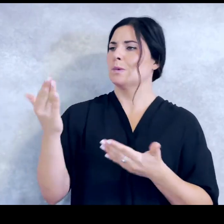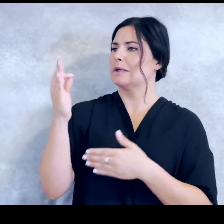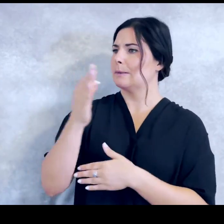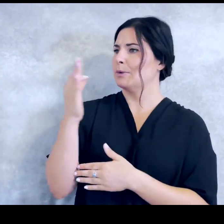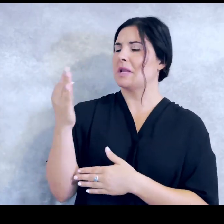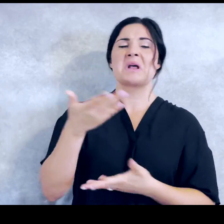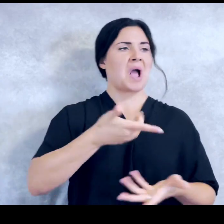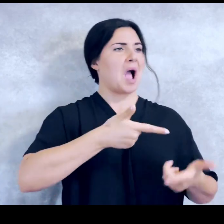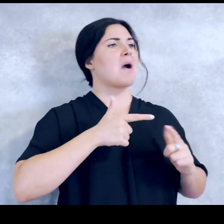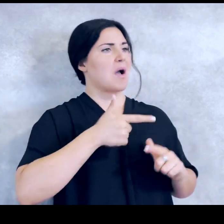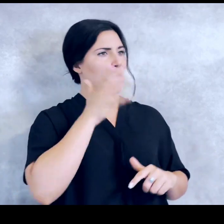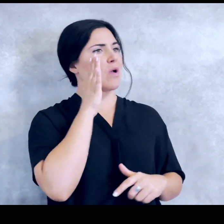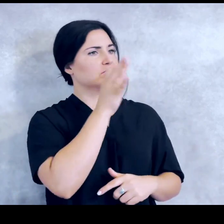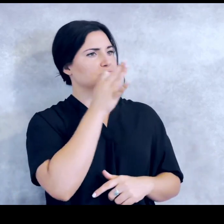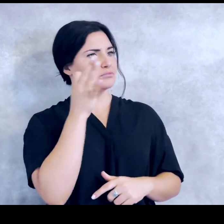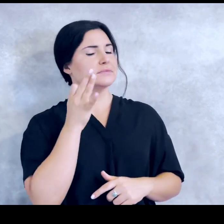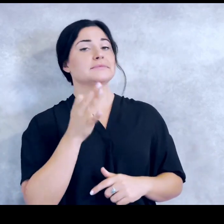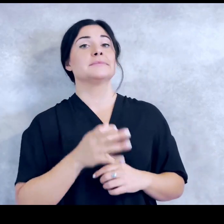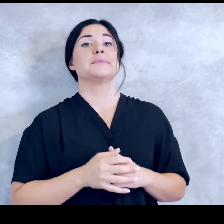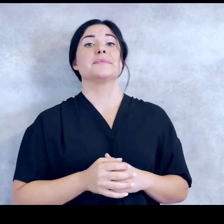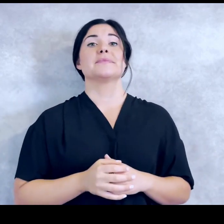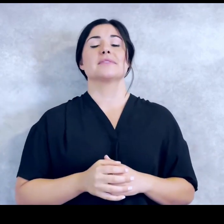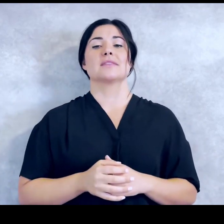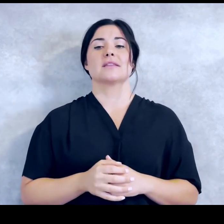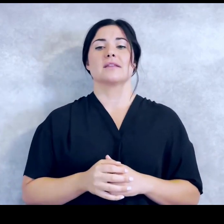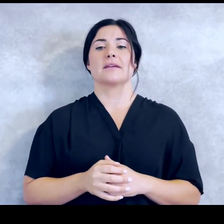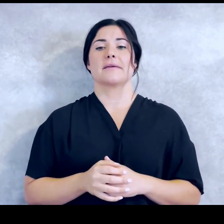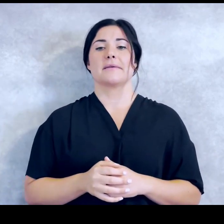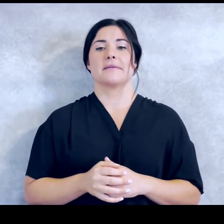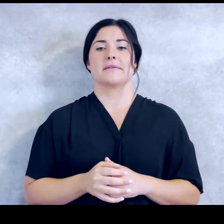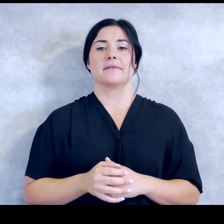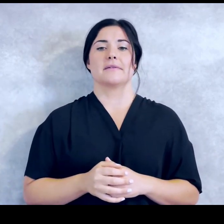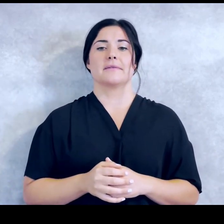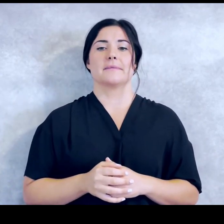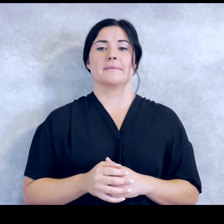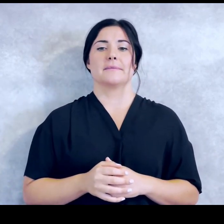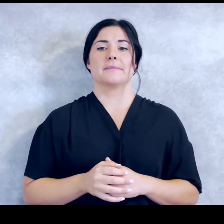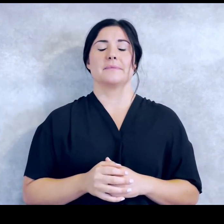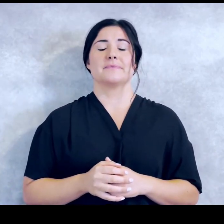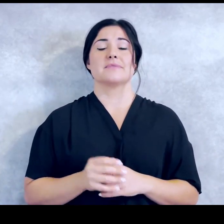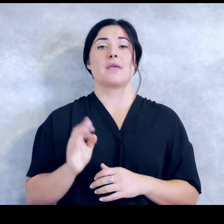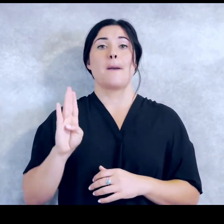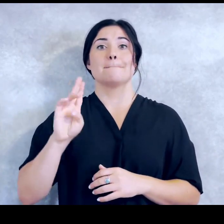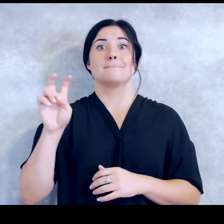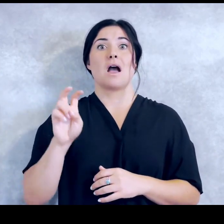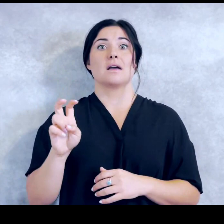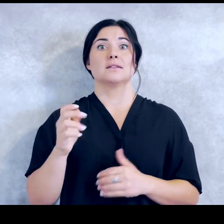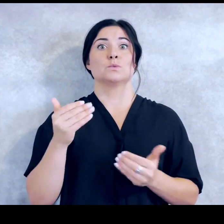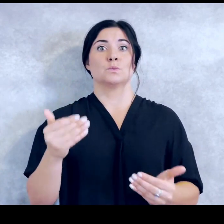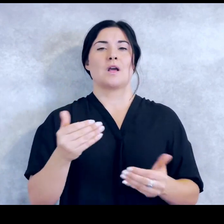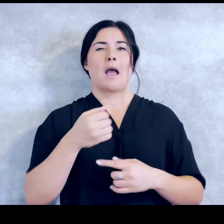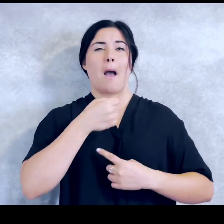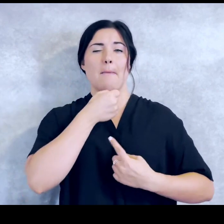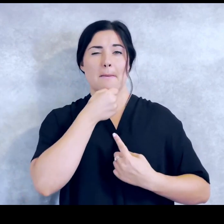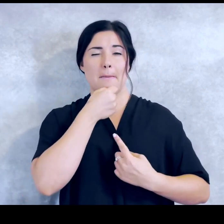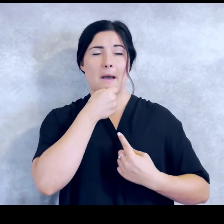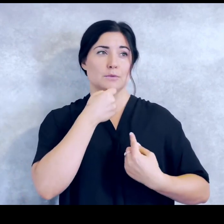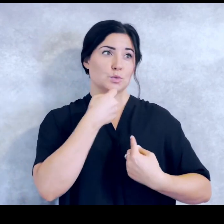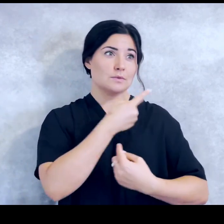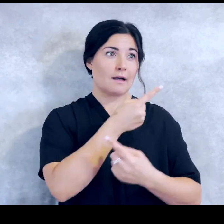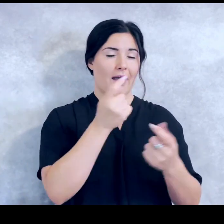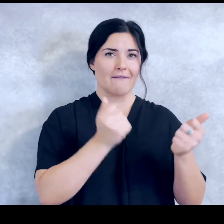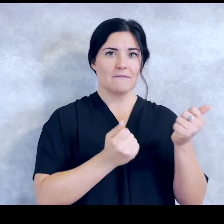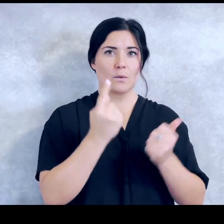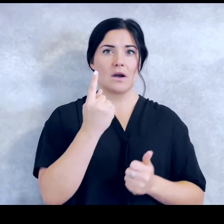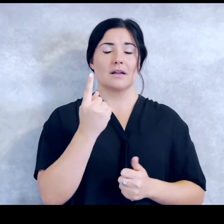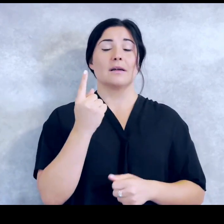communion? I said, that's what I'm going to do. And then why would he then call down on the intercom speaker and